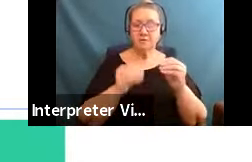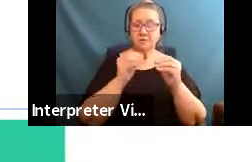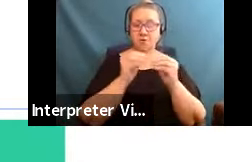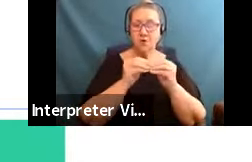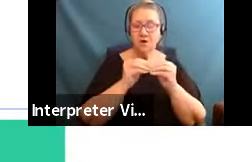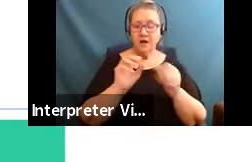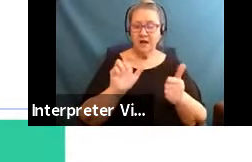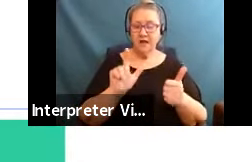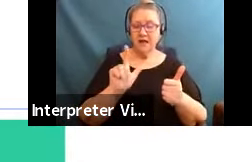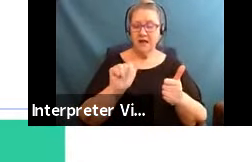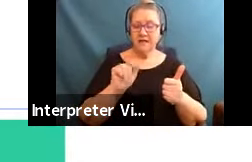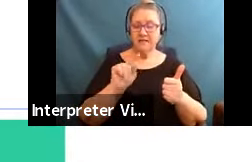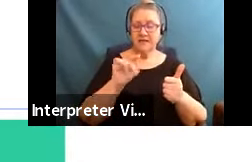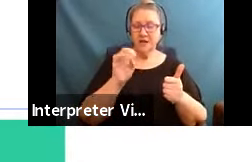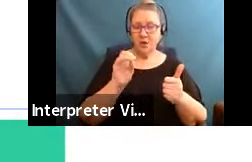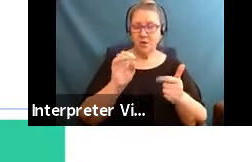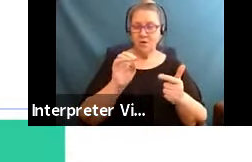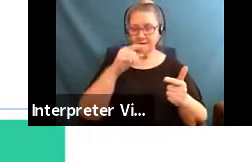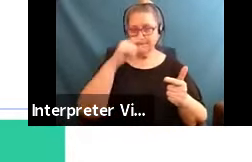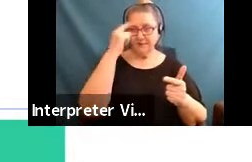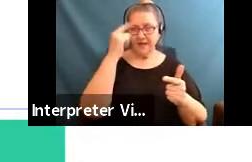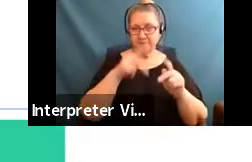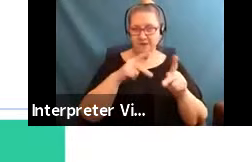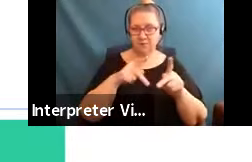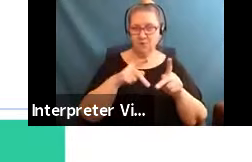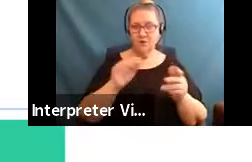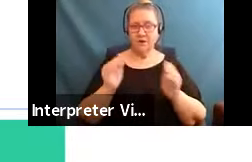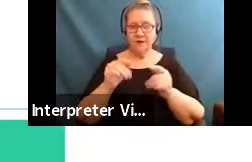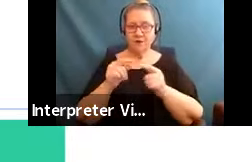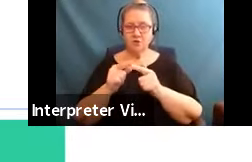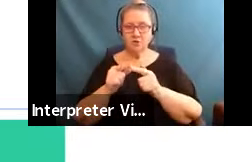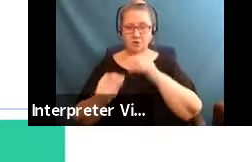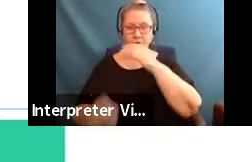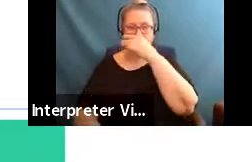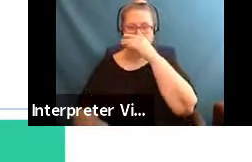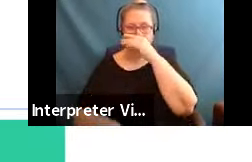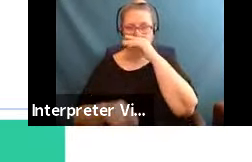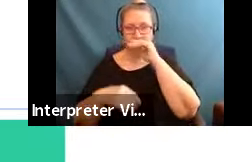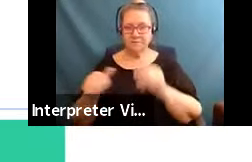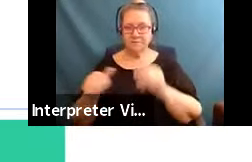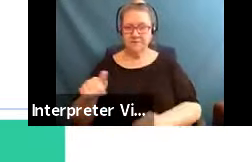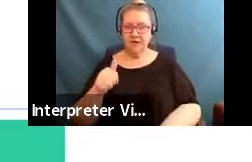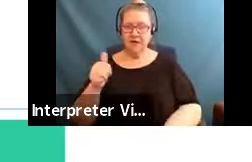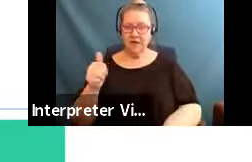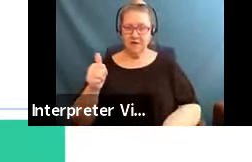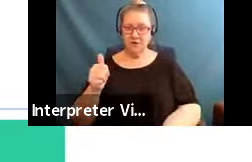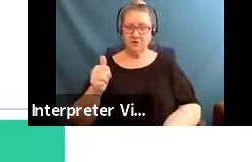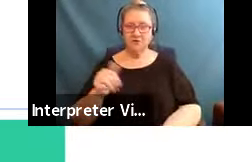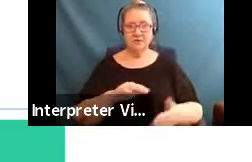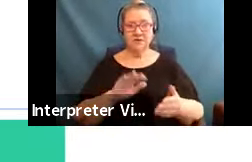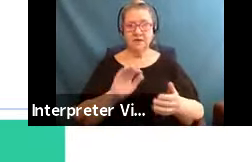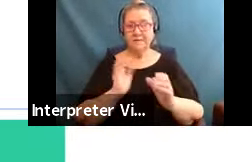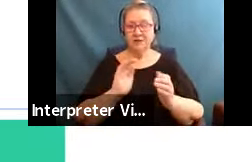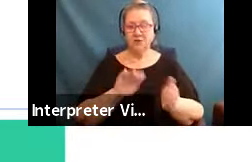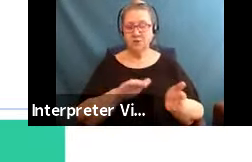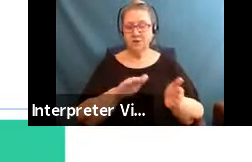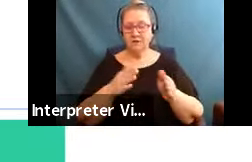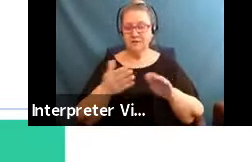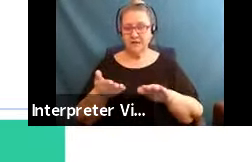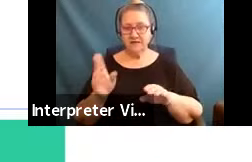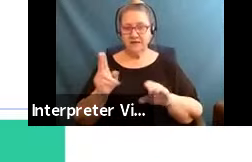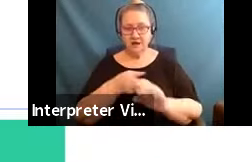Black persons compared to others as far as deaths and hospitalizations as well. You can